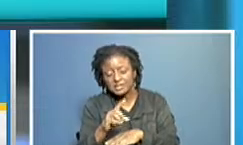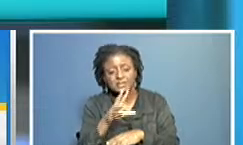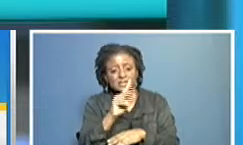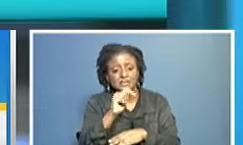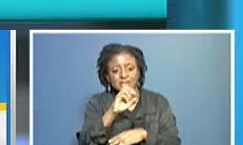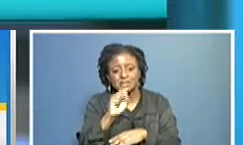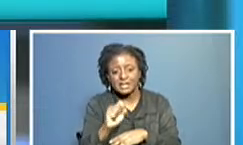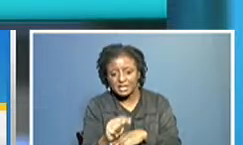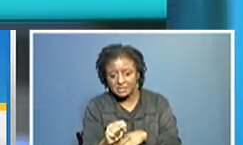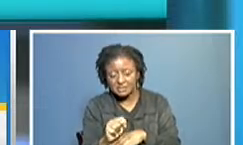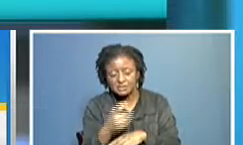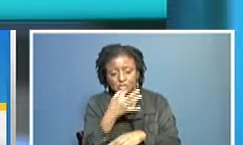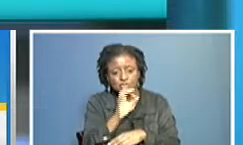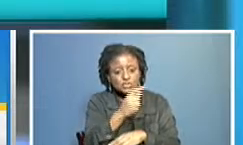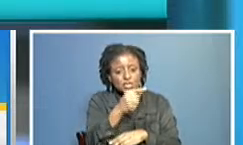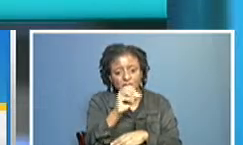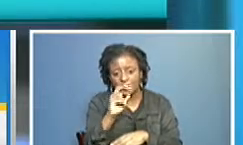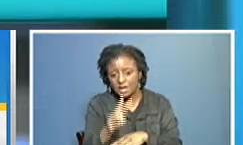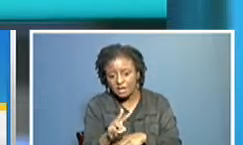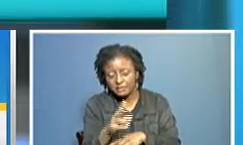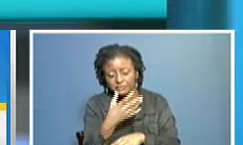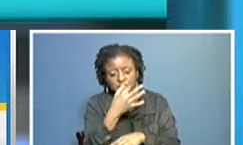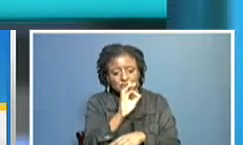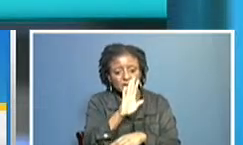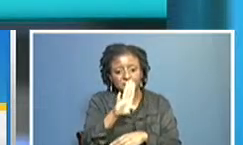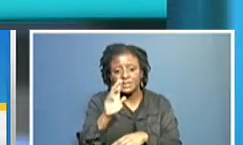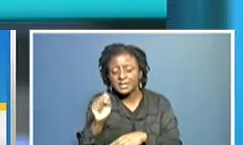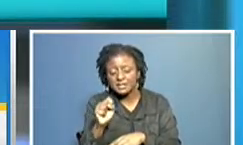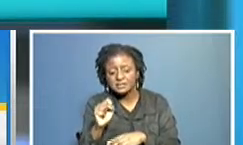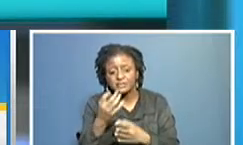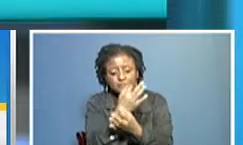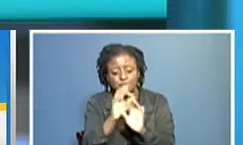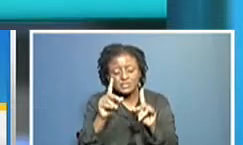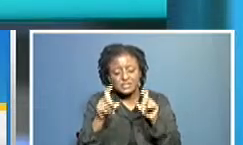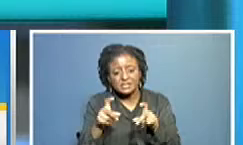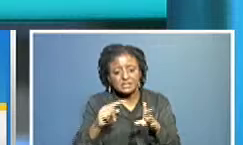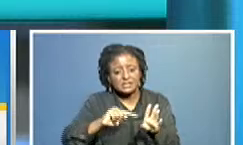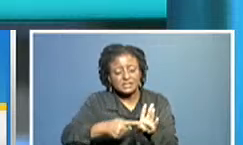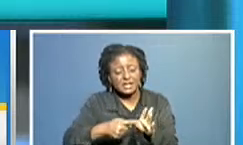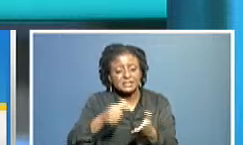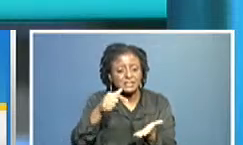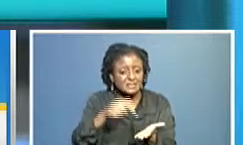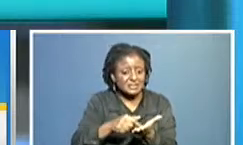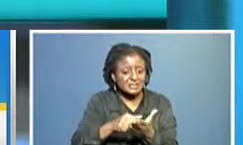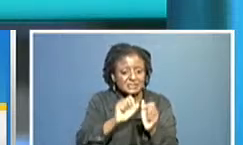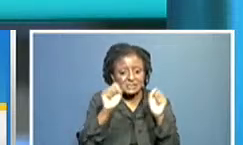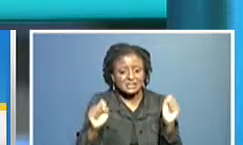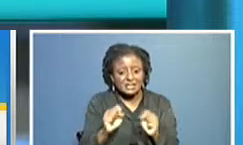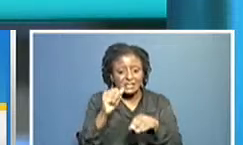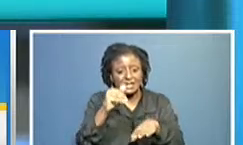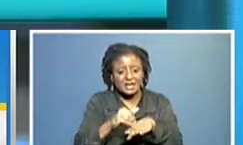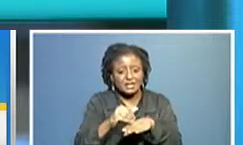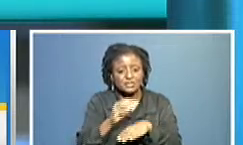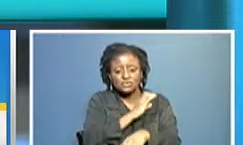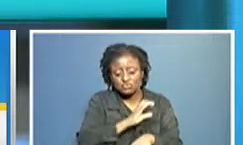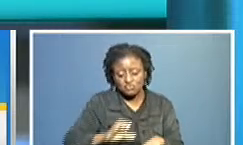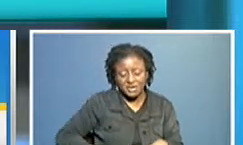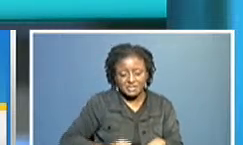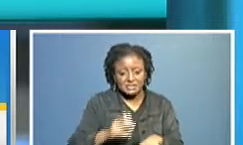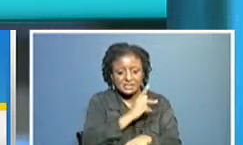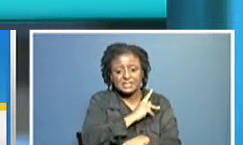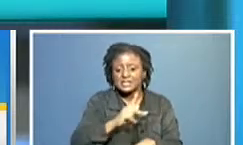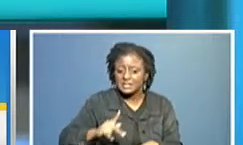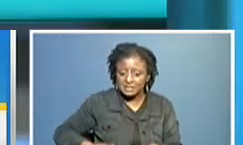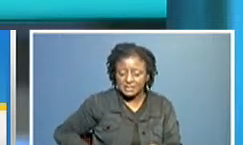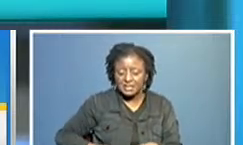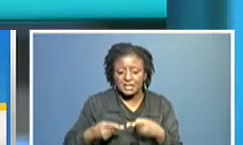covidtest.gov.bs. The free testing begins this Saturday at Christ the King Hall. We would like to thank our partners in Grand Bahama who have helped